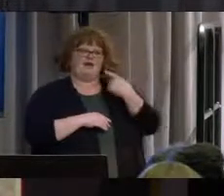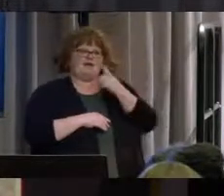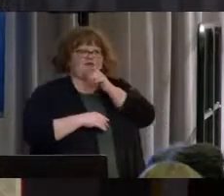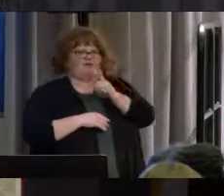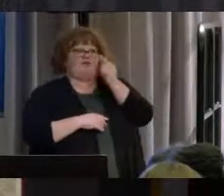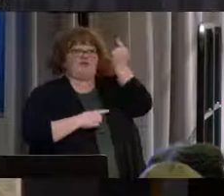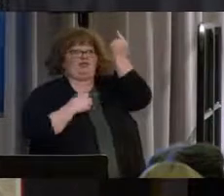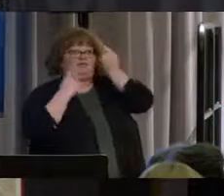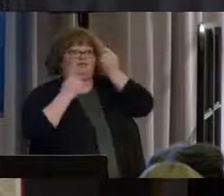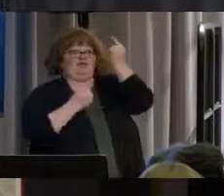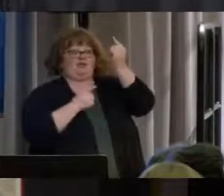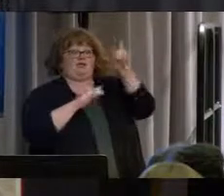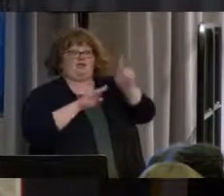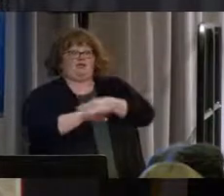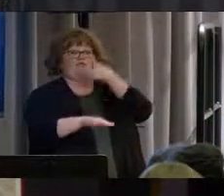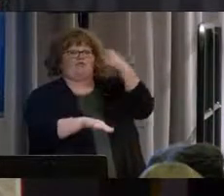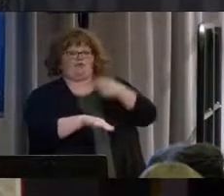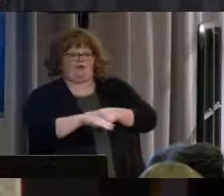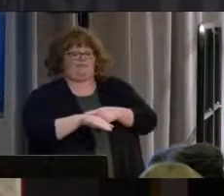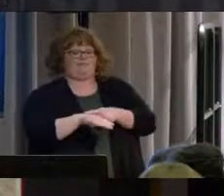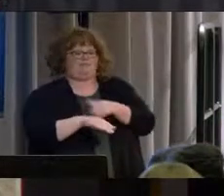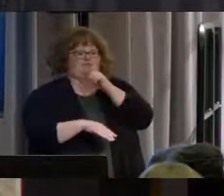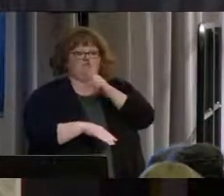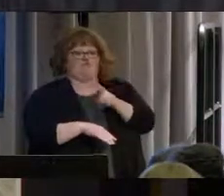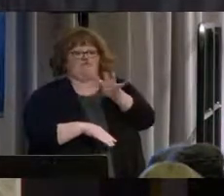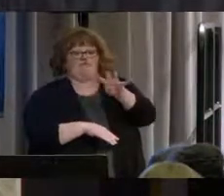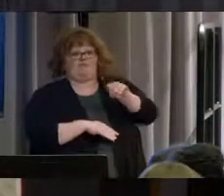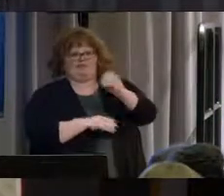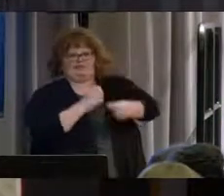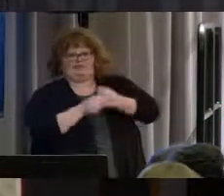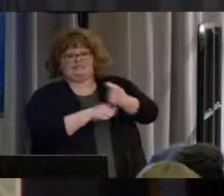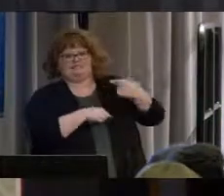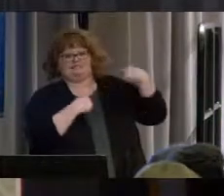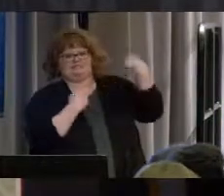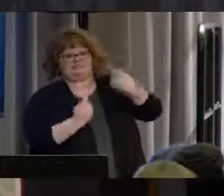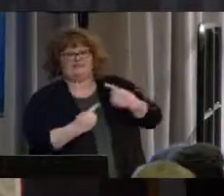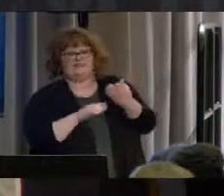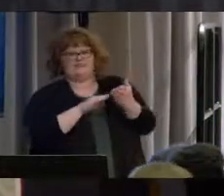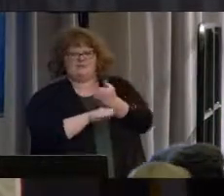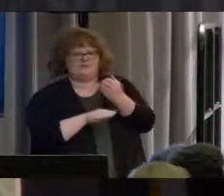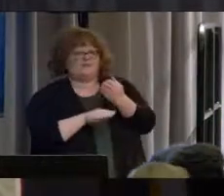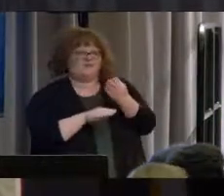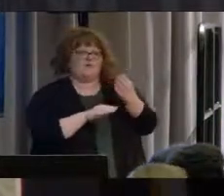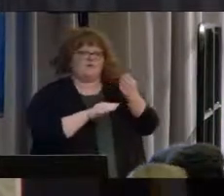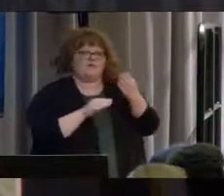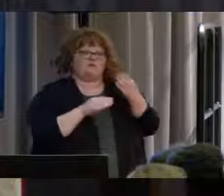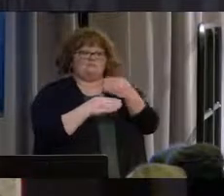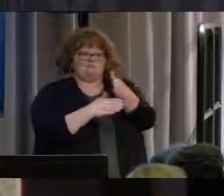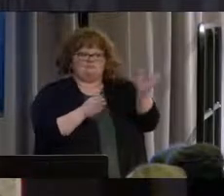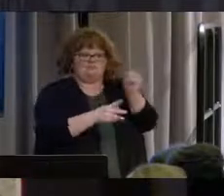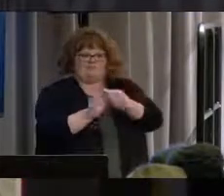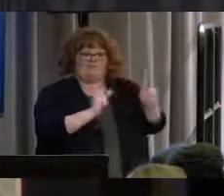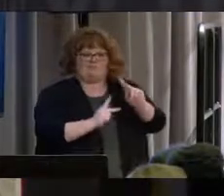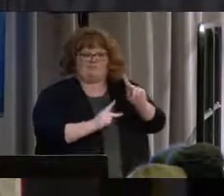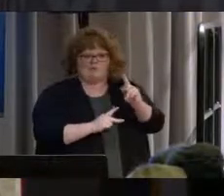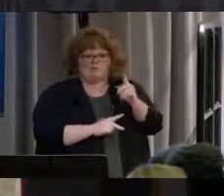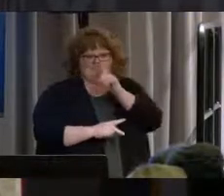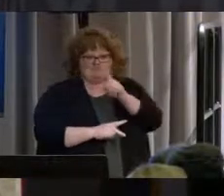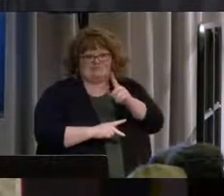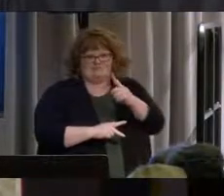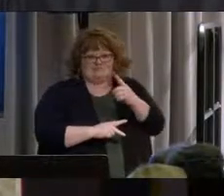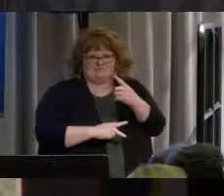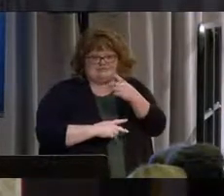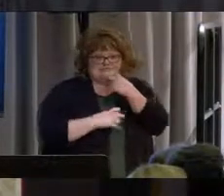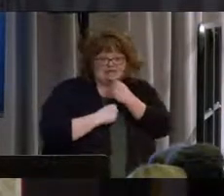it, and for 40 years. And you know, I published a book in 1992 in which I talked about the